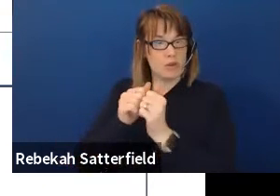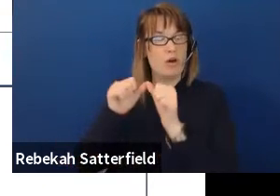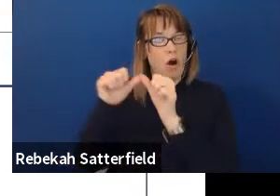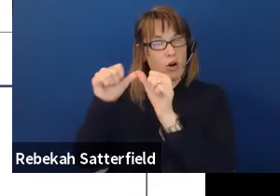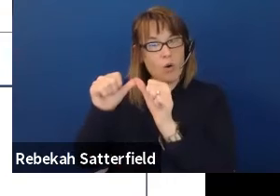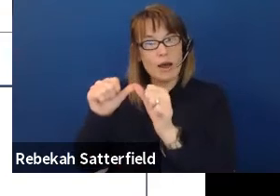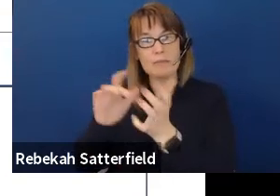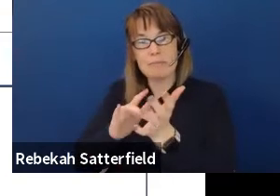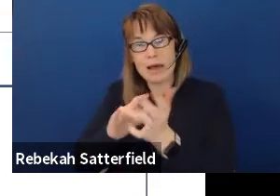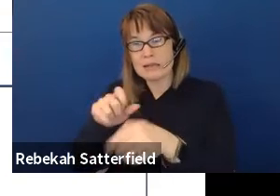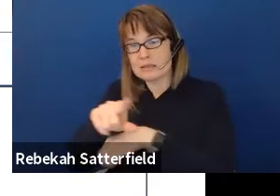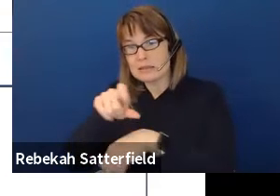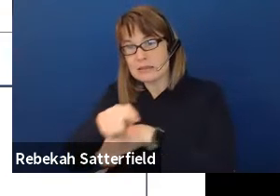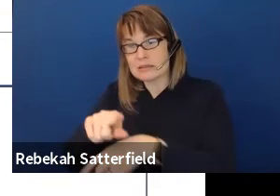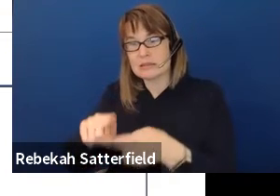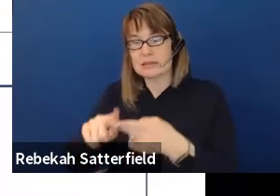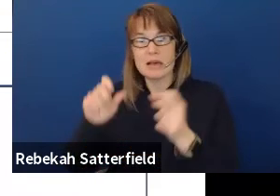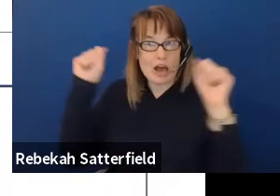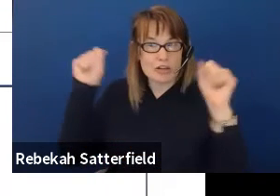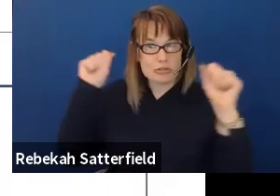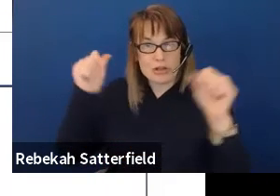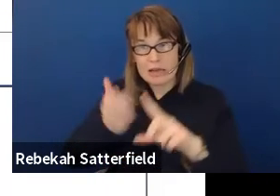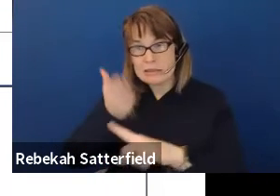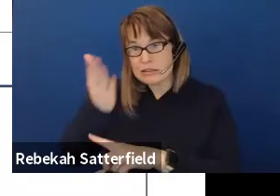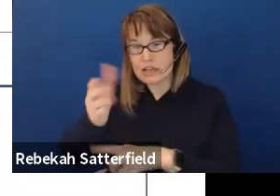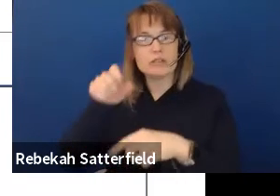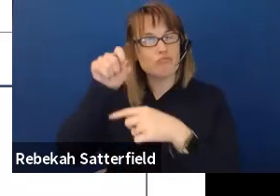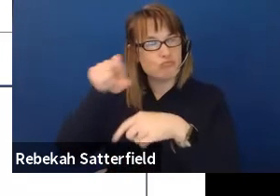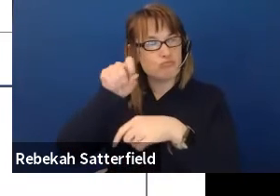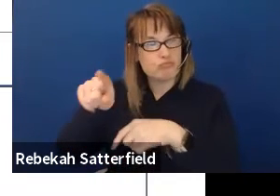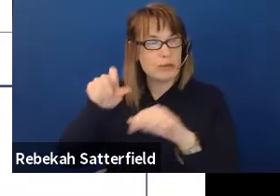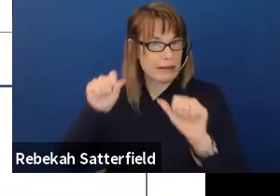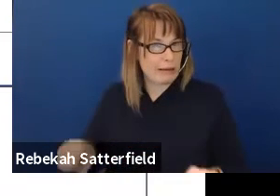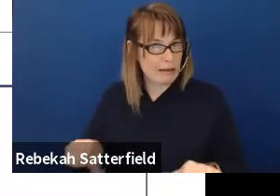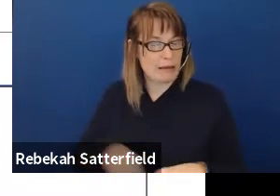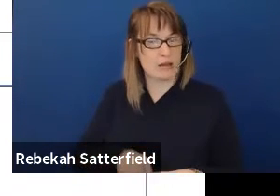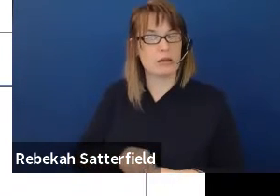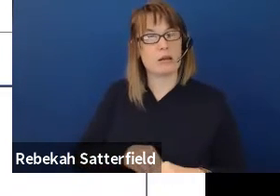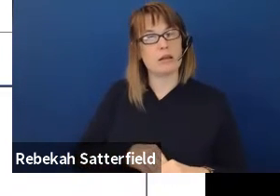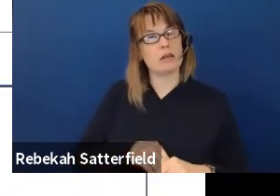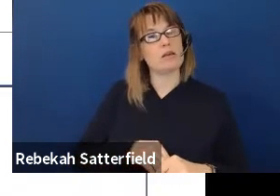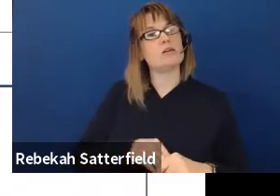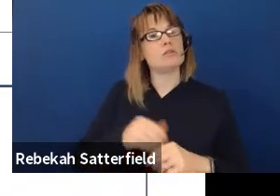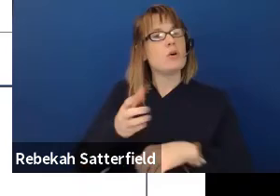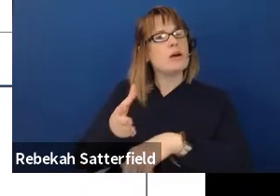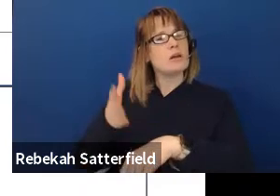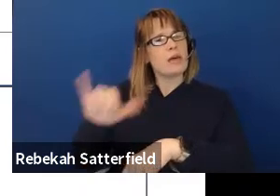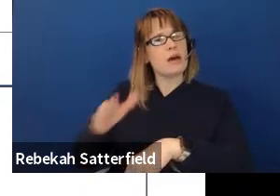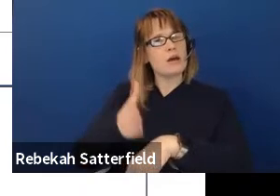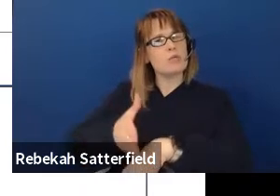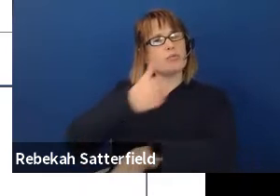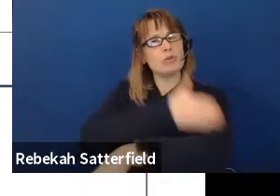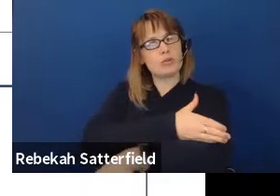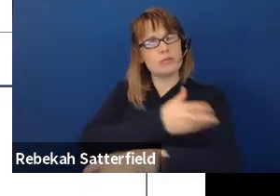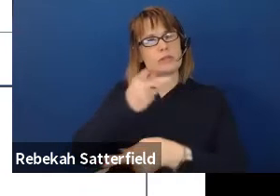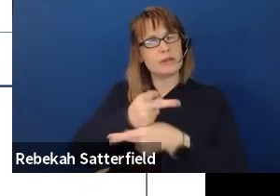medication, dietary, exercise, and just general health guidance. And besides improving the quality of care, what are